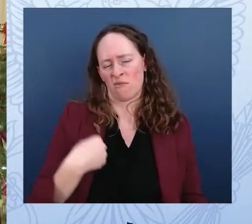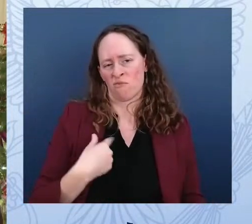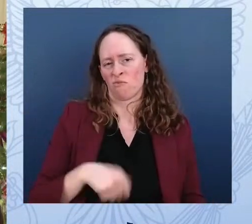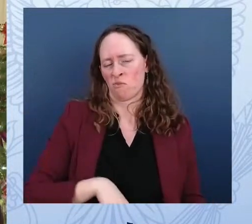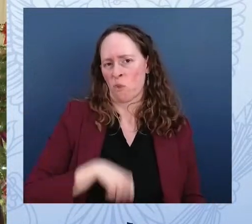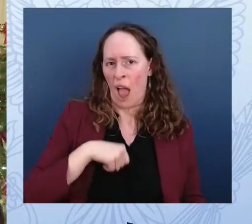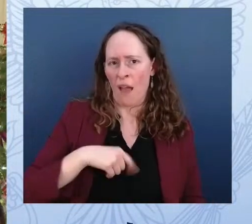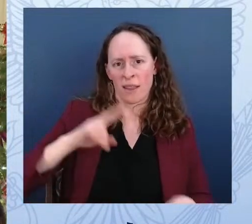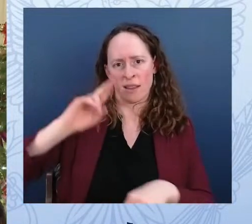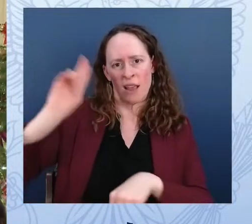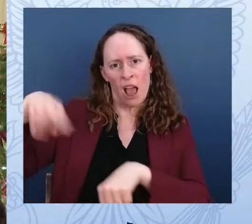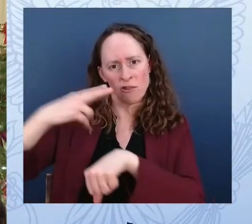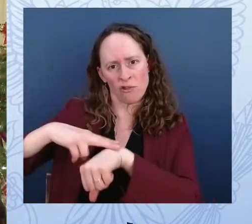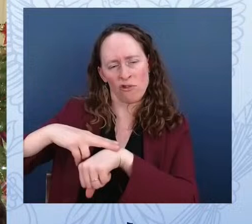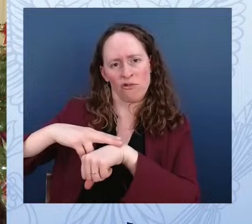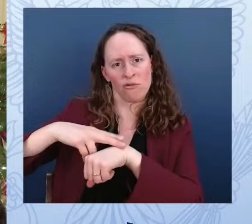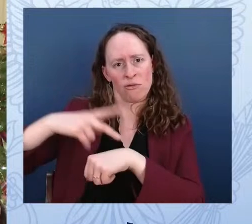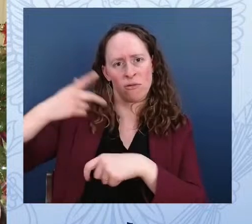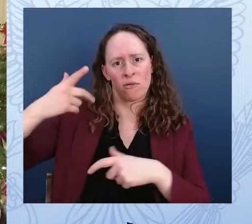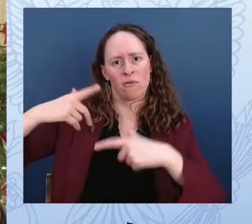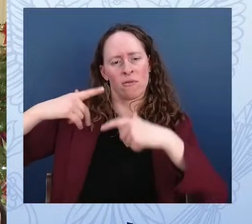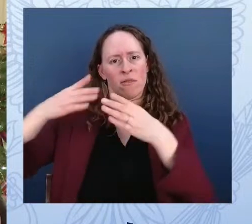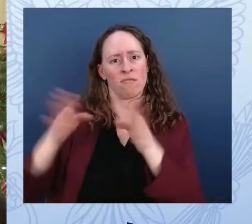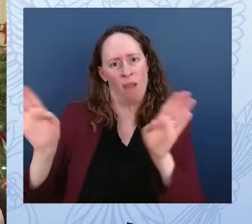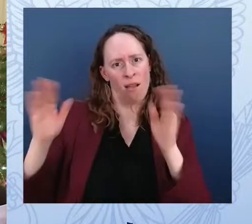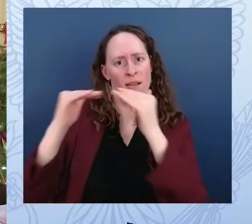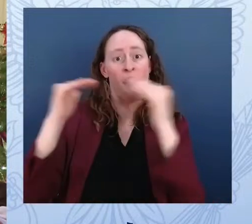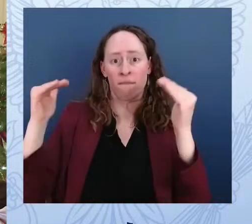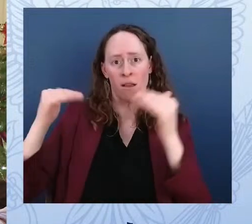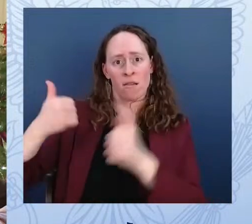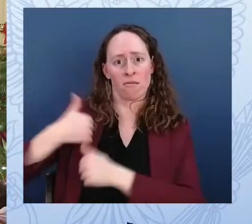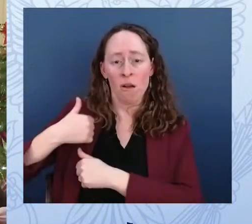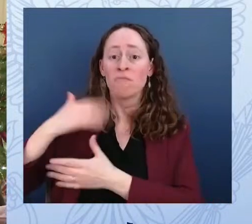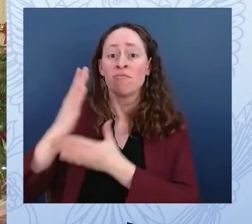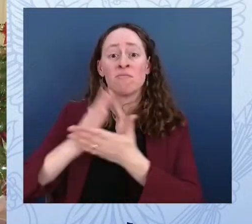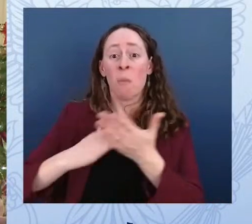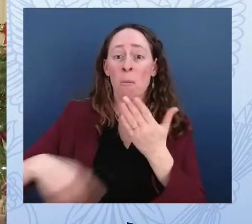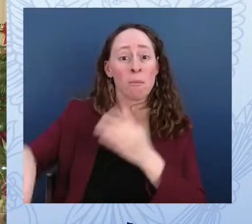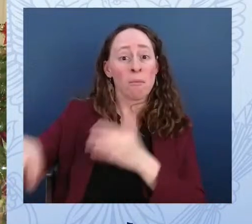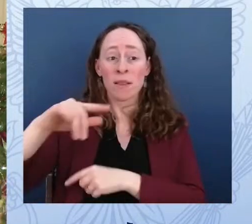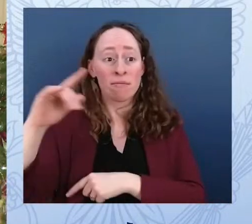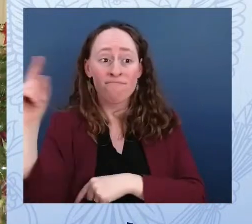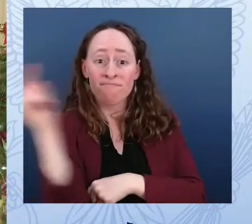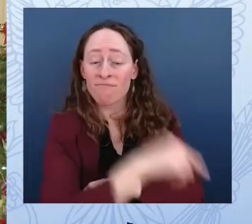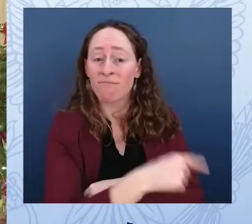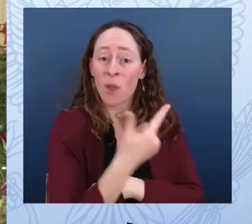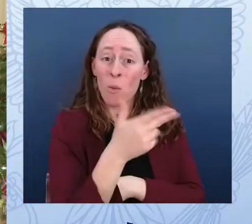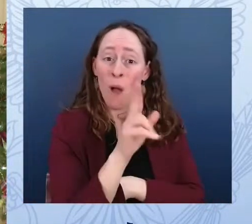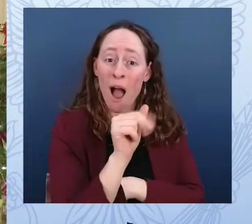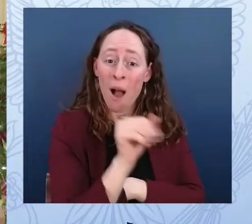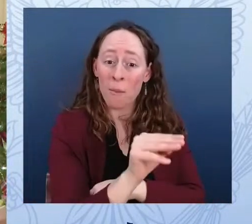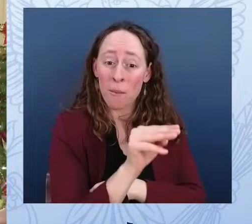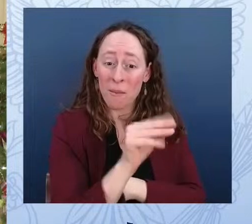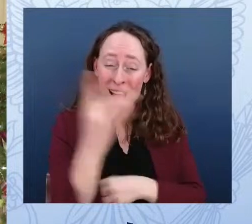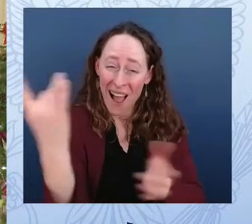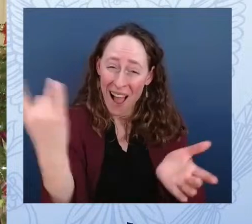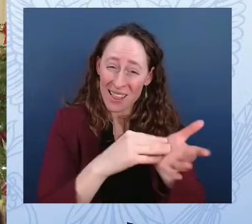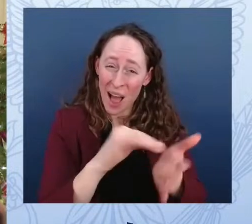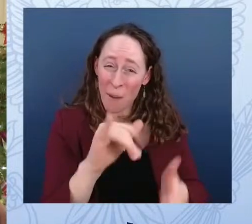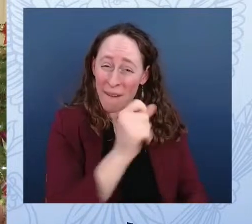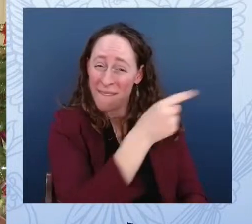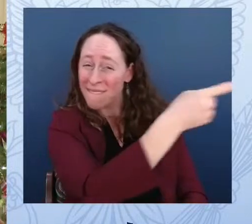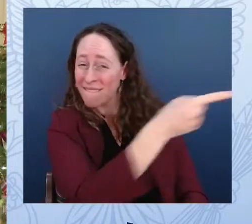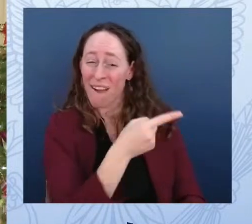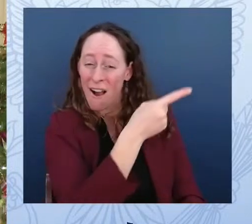fly in all the way from Guam, 8,000 miles away. Is Sergeant Santos here?